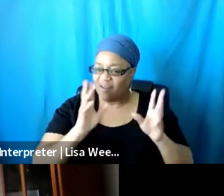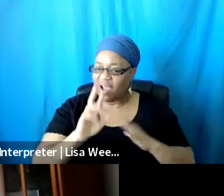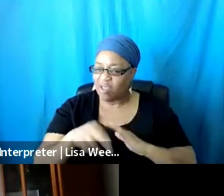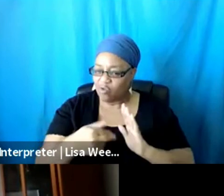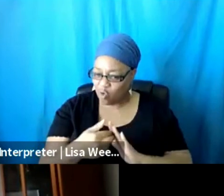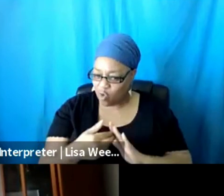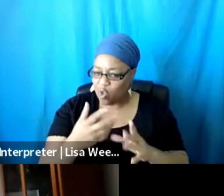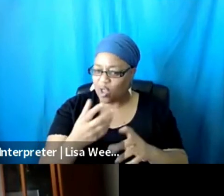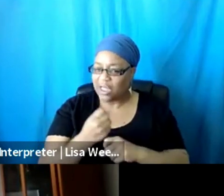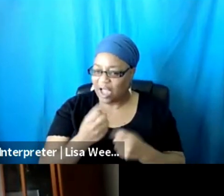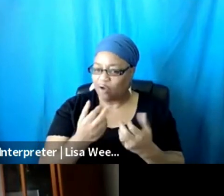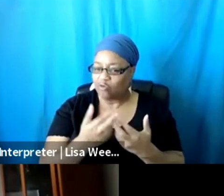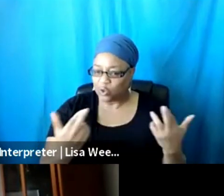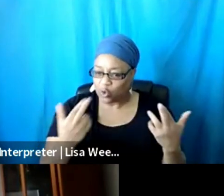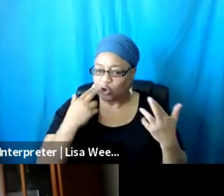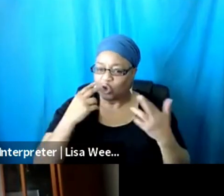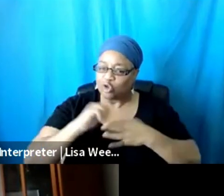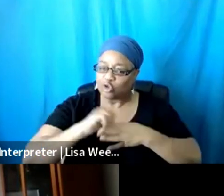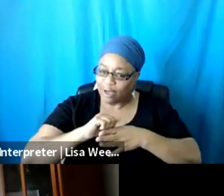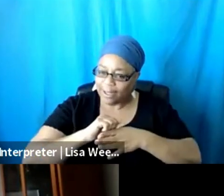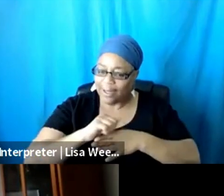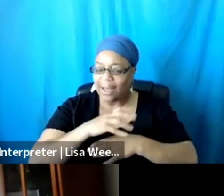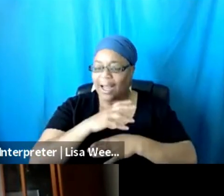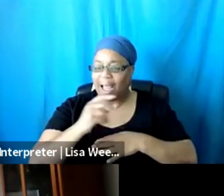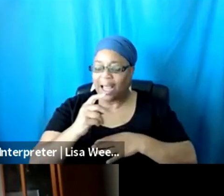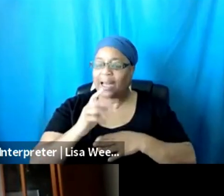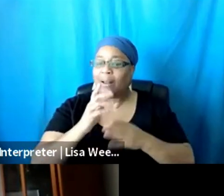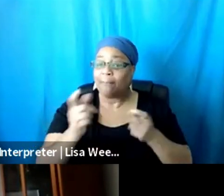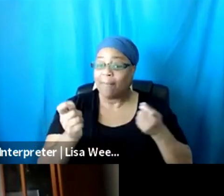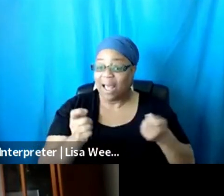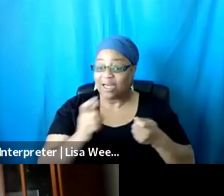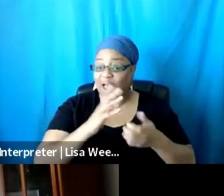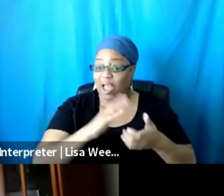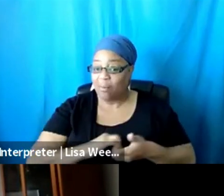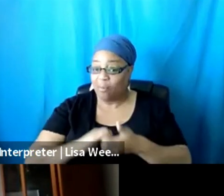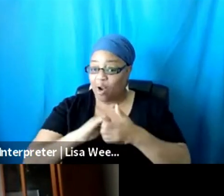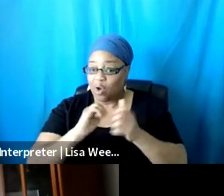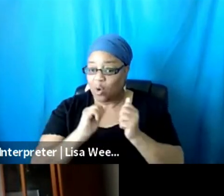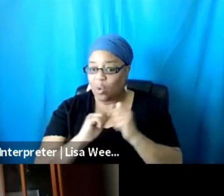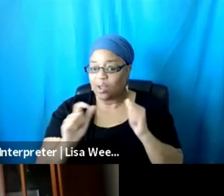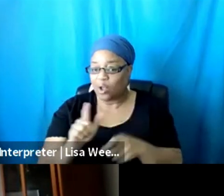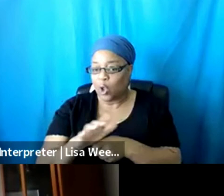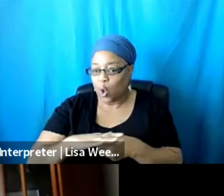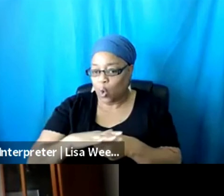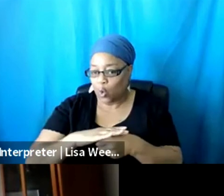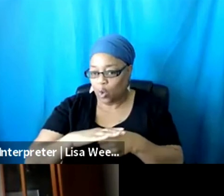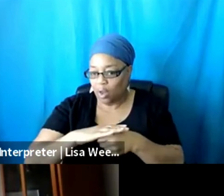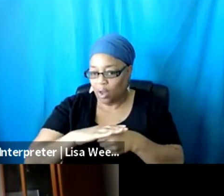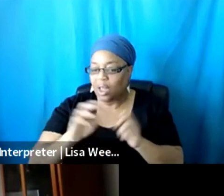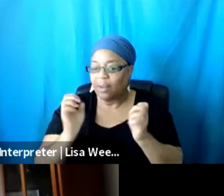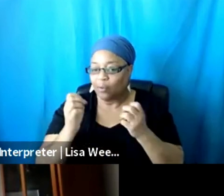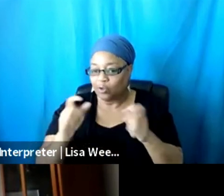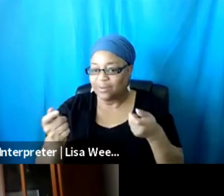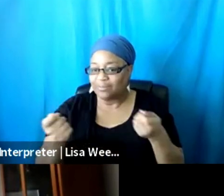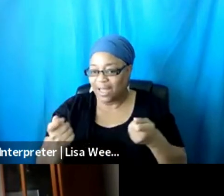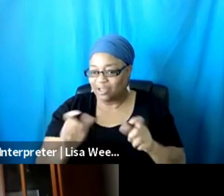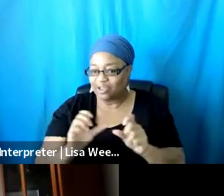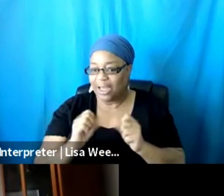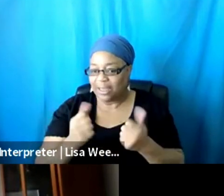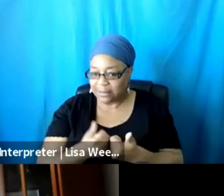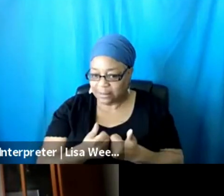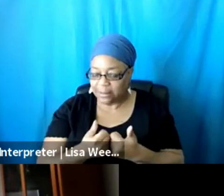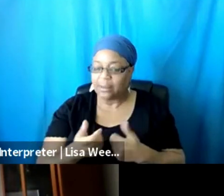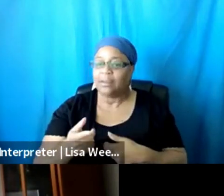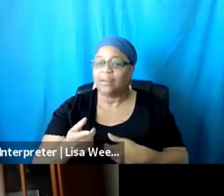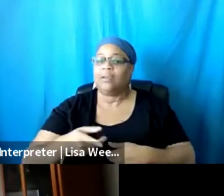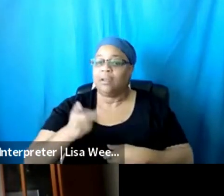training, but being managed in partnership with the local emergency management agency, public health departments, and in places